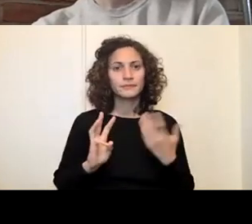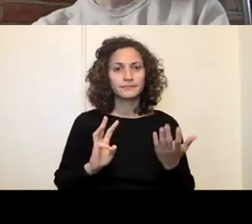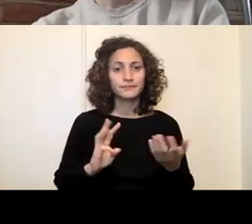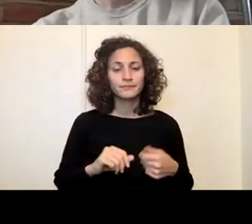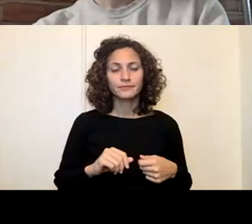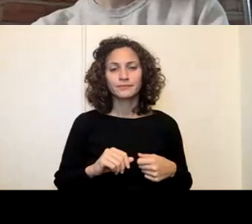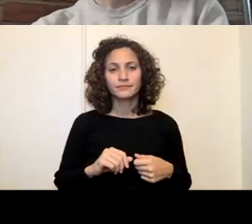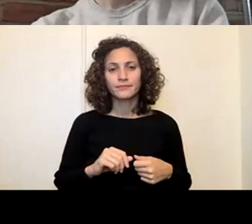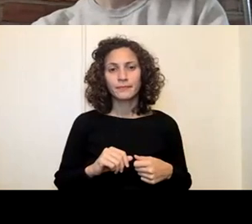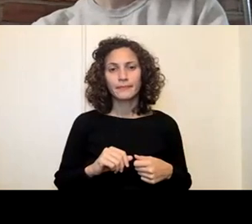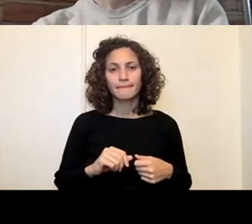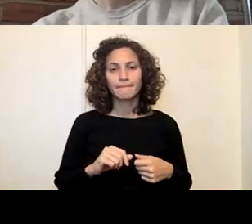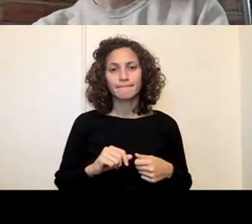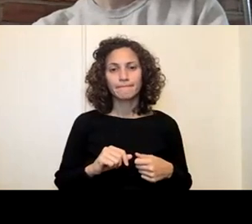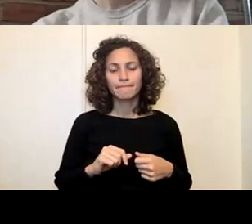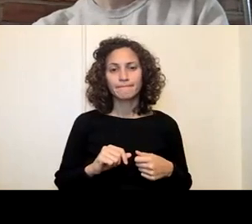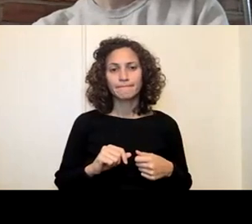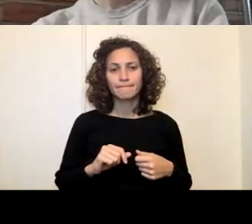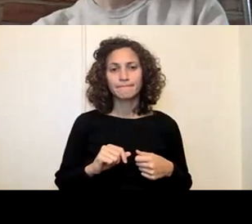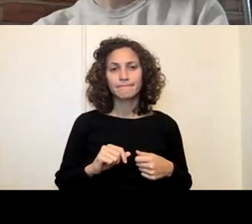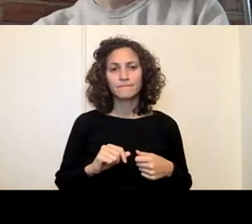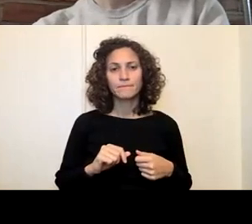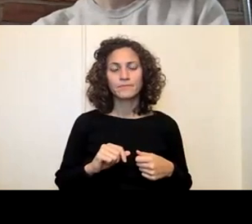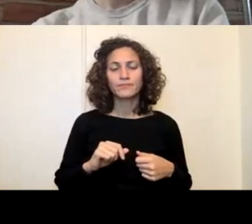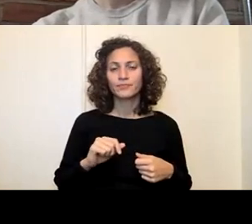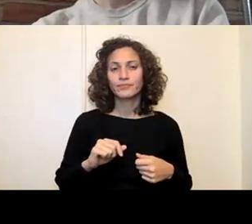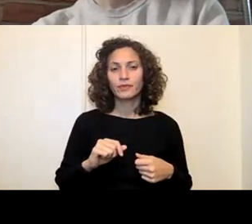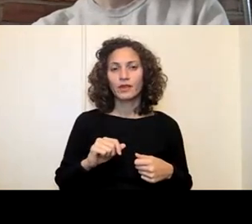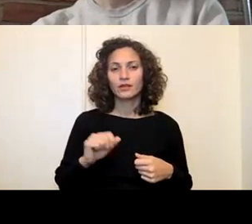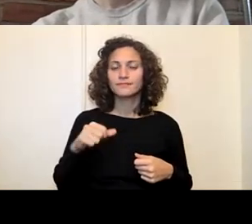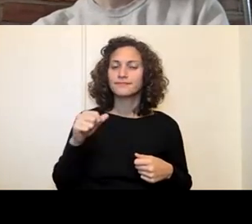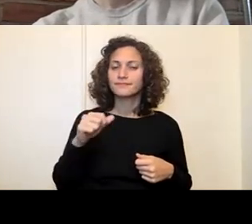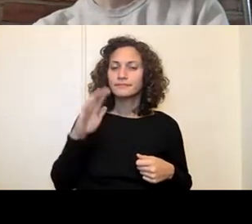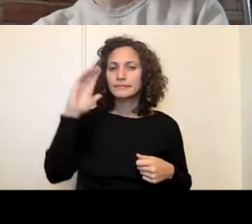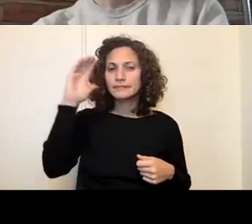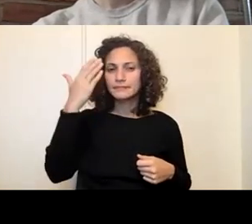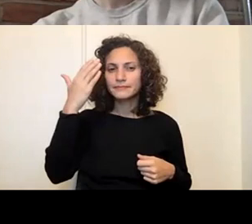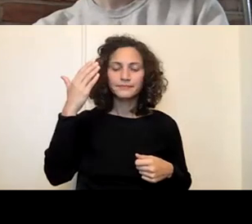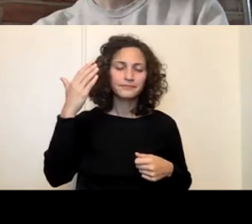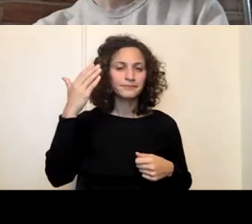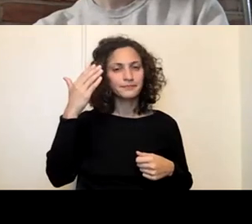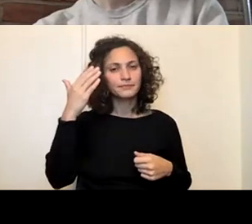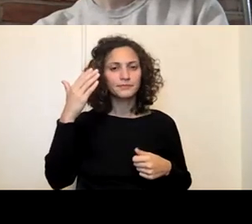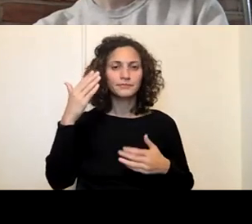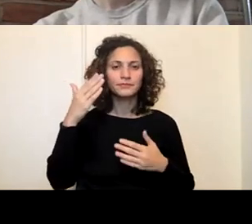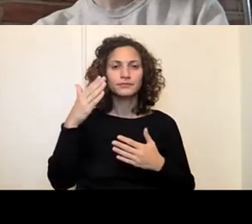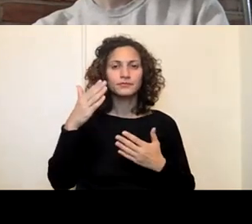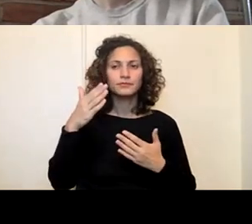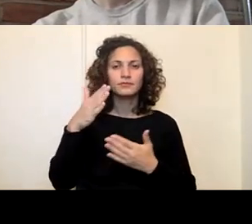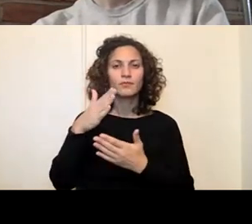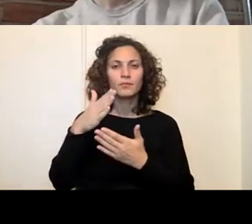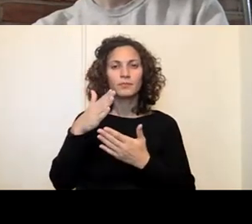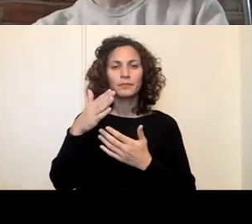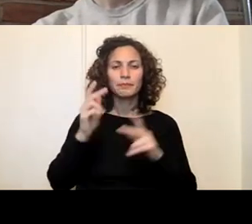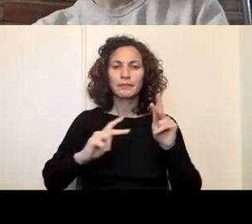To me, it seems like there's a part of the society where they think they